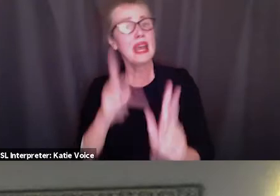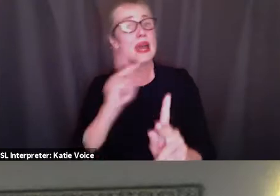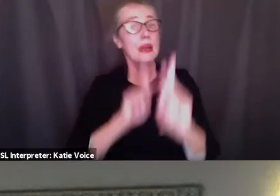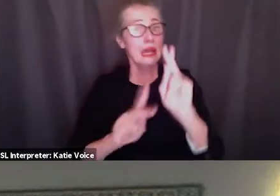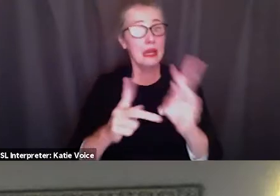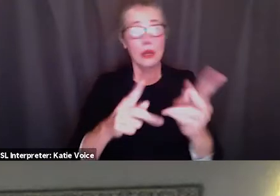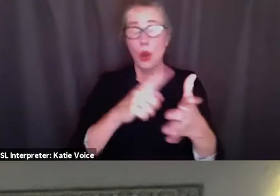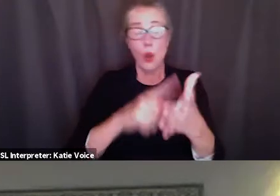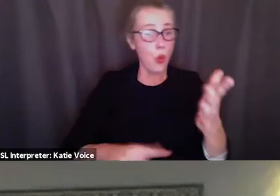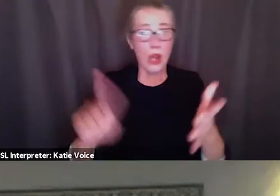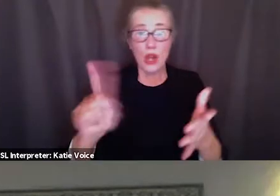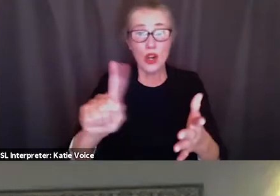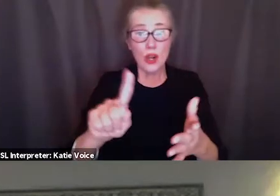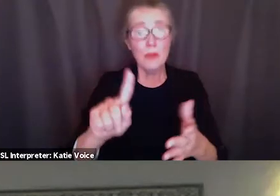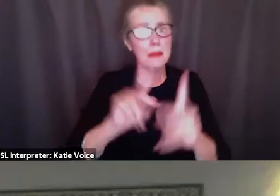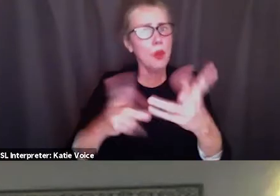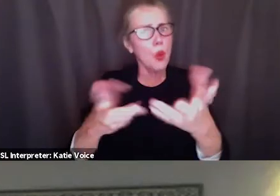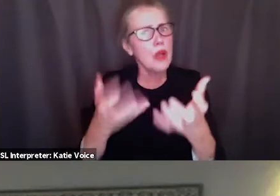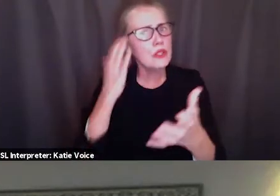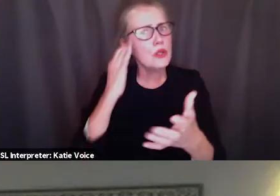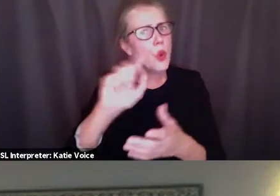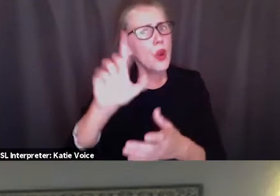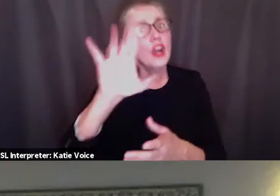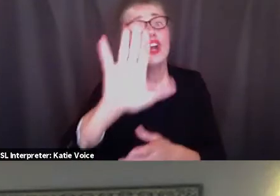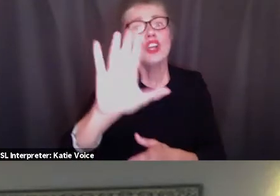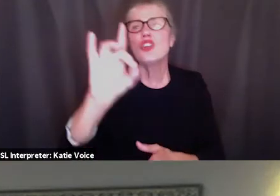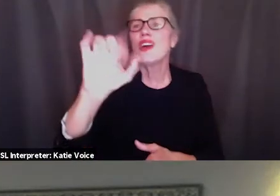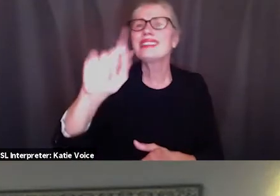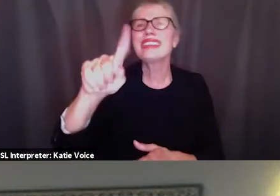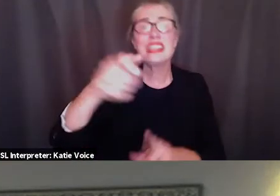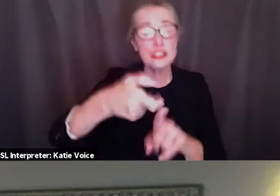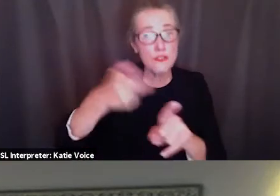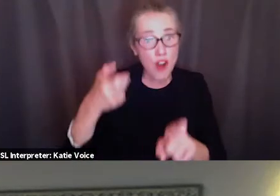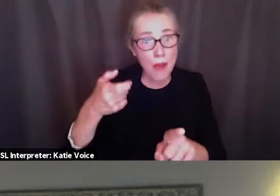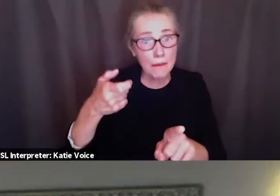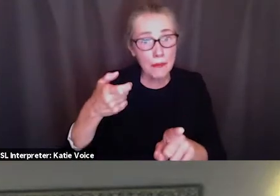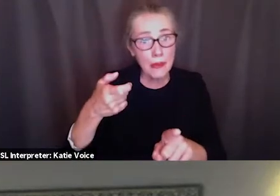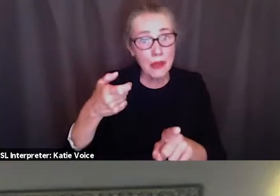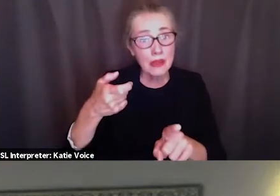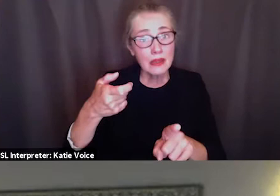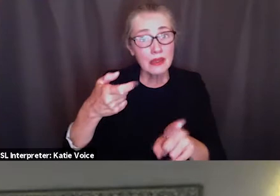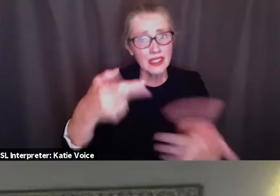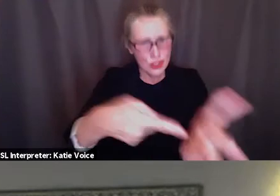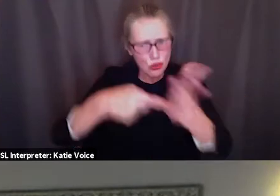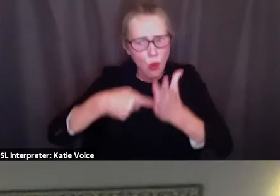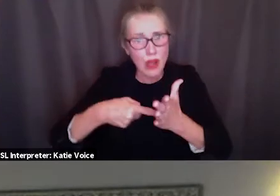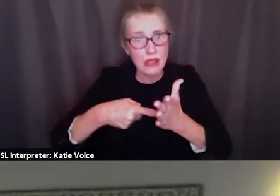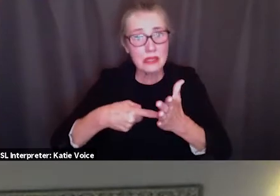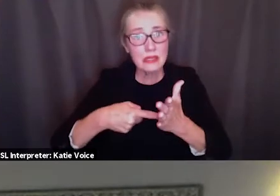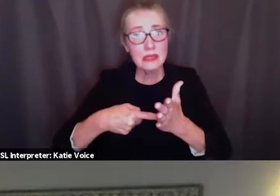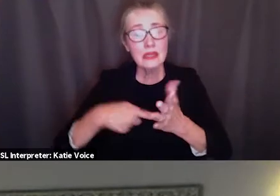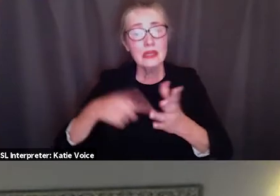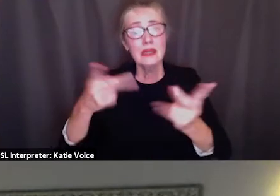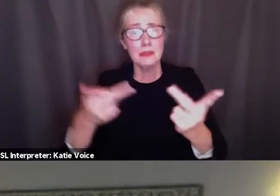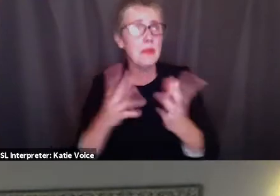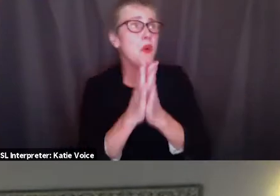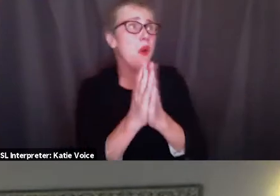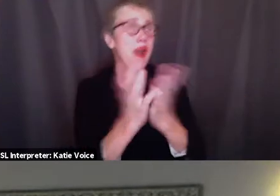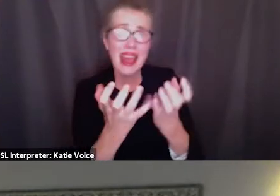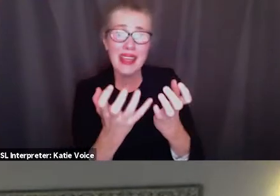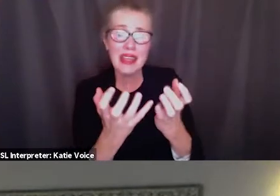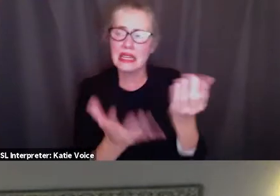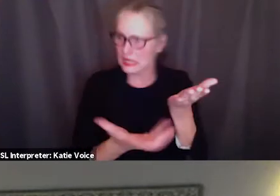you're getting your data. Be honest. Have honest conversations with people about this. Be willing to go back and